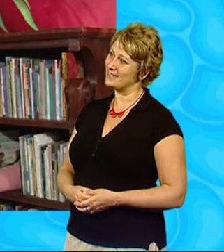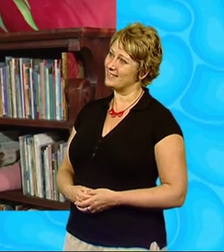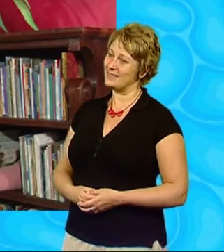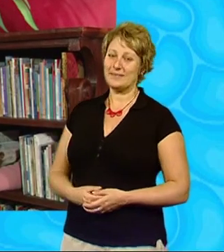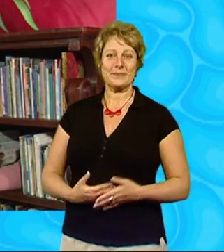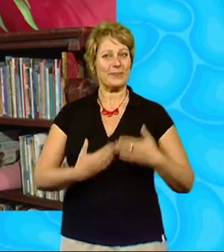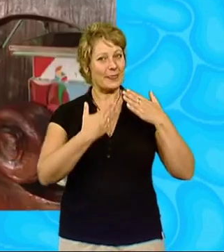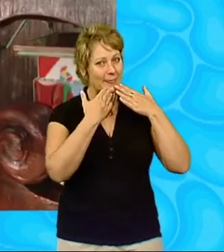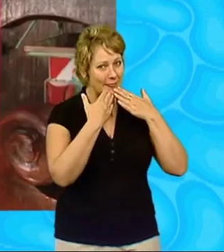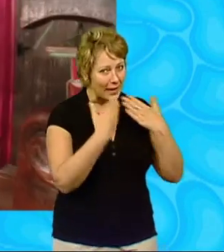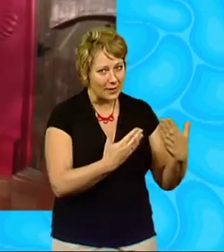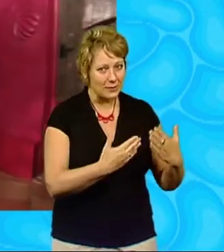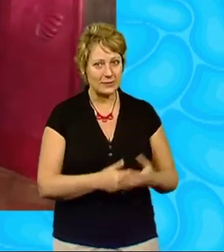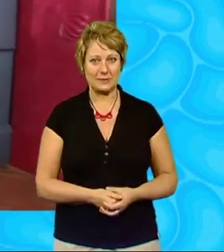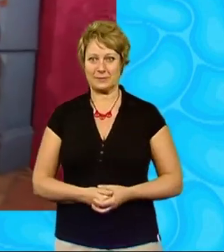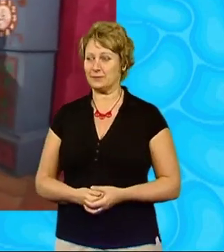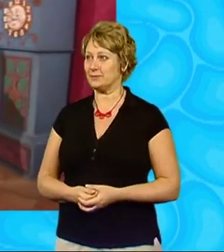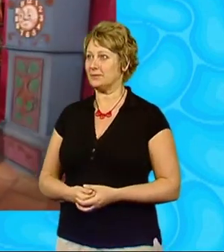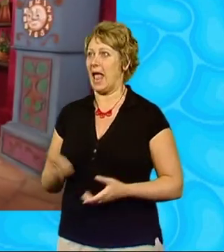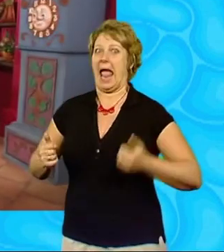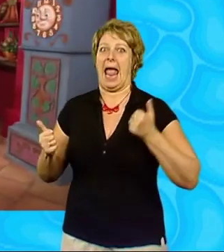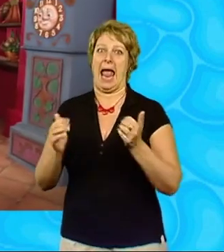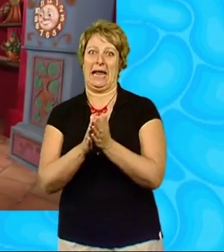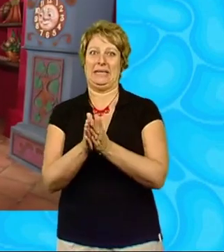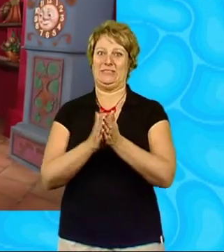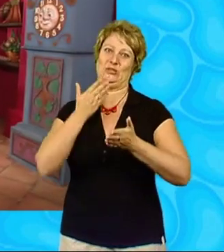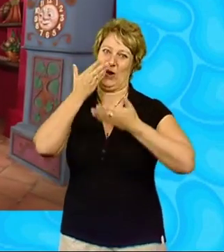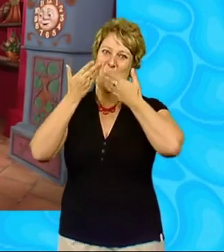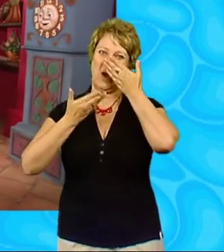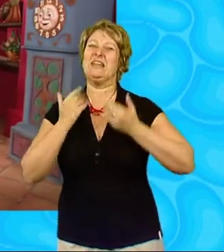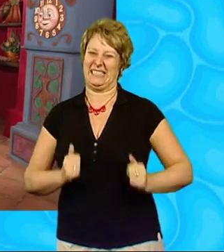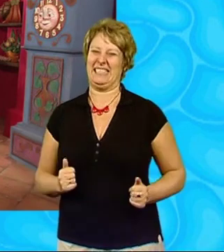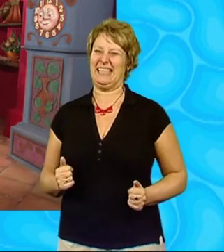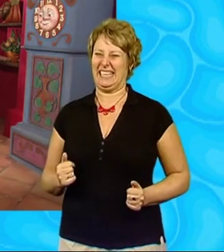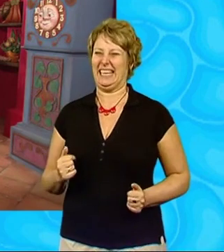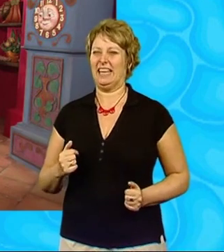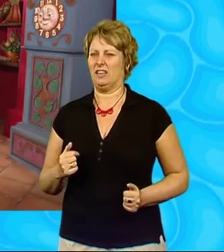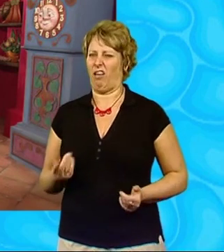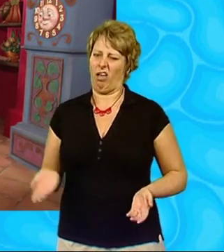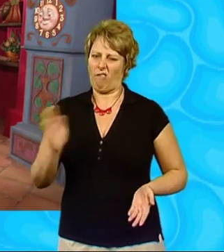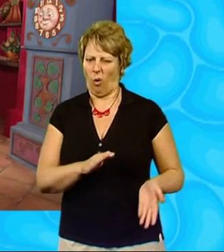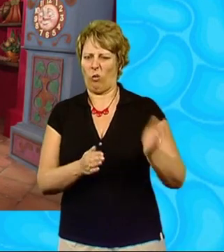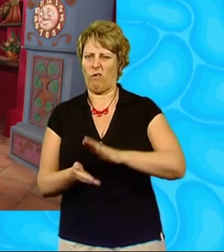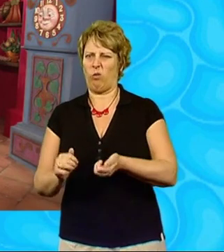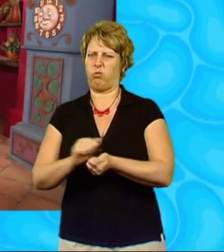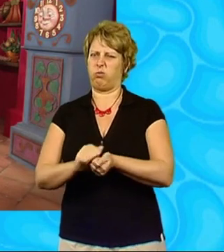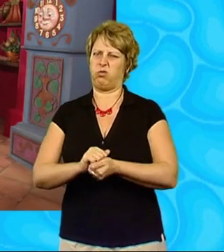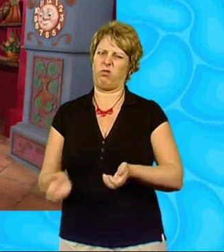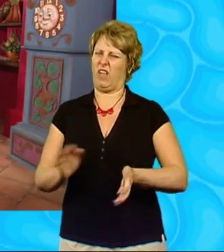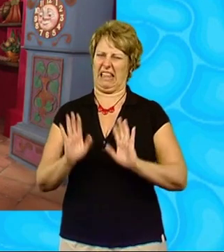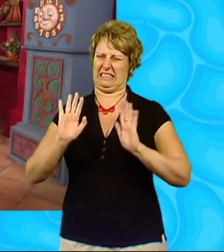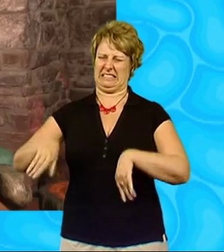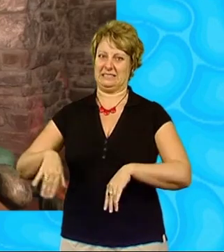Thank you, Boris. Oh, good. A story. So much nicer than folding the washing.